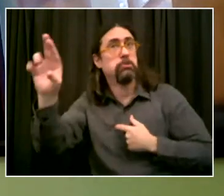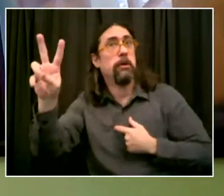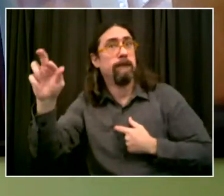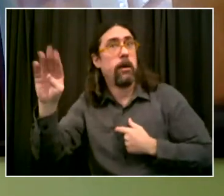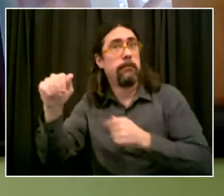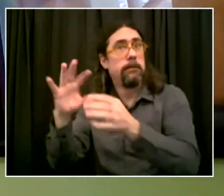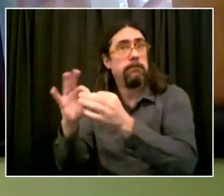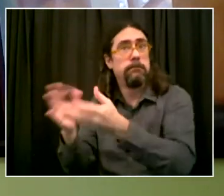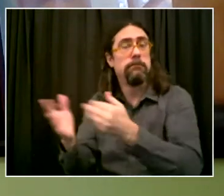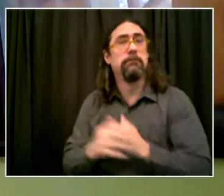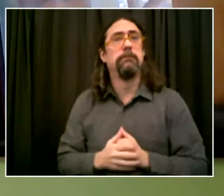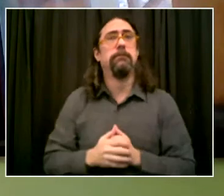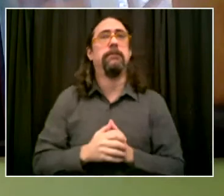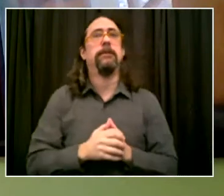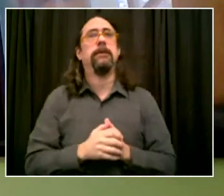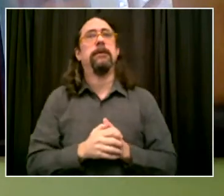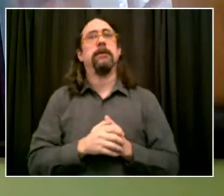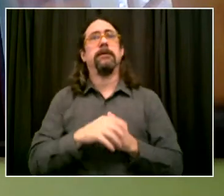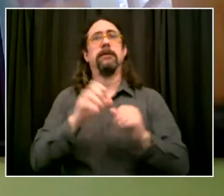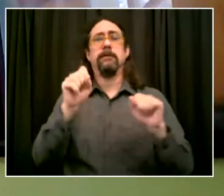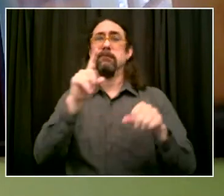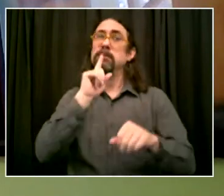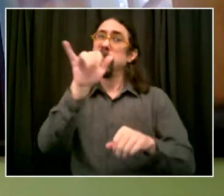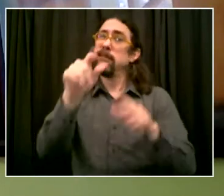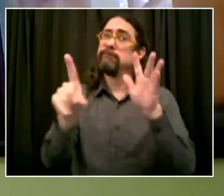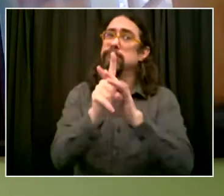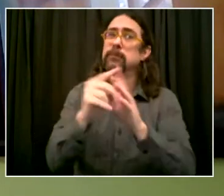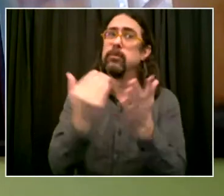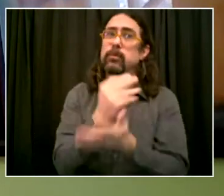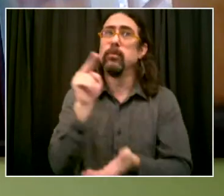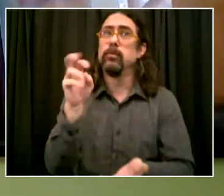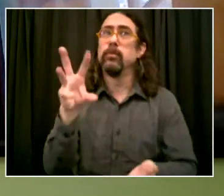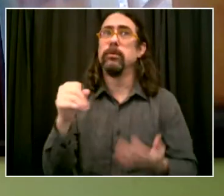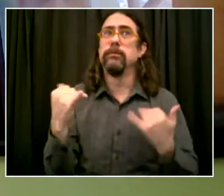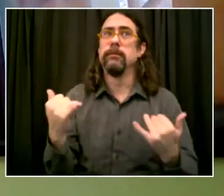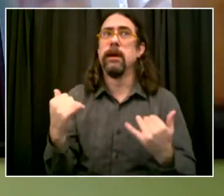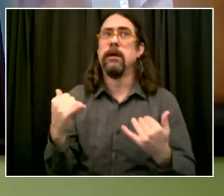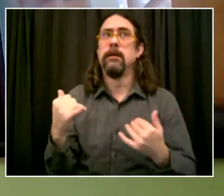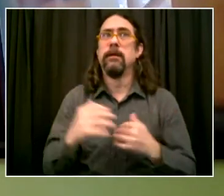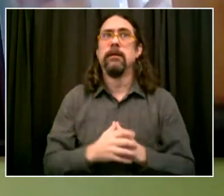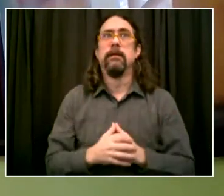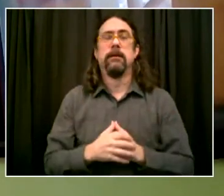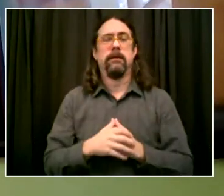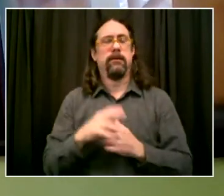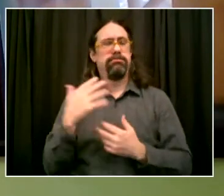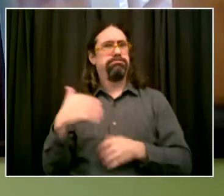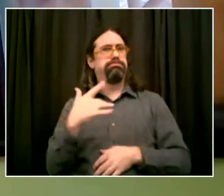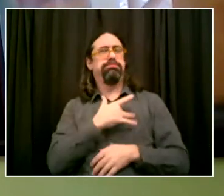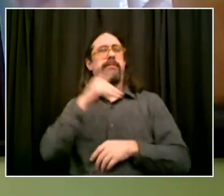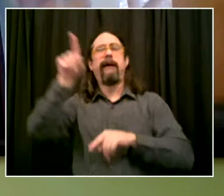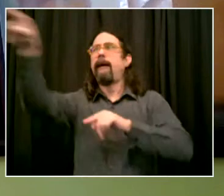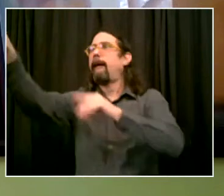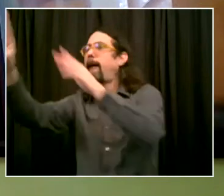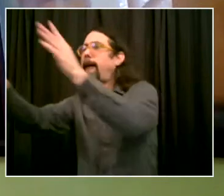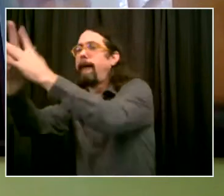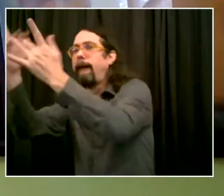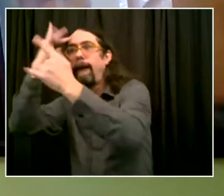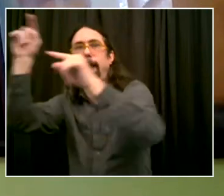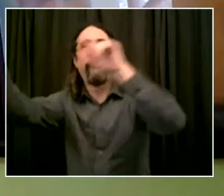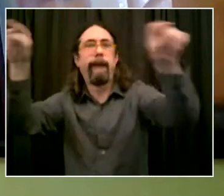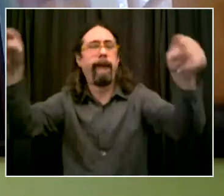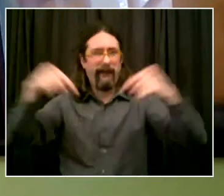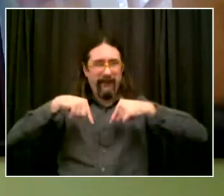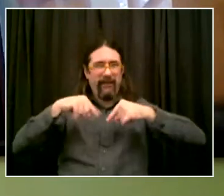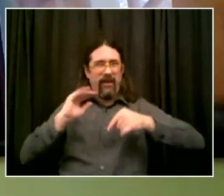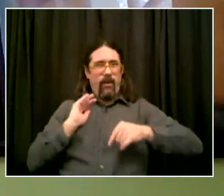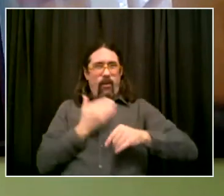echoing exactly what the mayor said. Dave and I have actually spoken several times about this issue, and we've been sort of choosing to wait our turn in line out of respect for other people, while